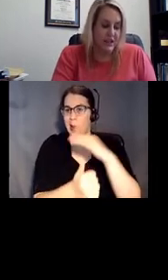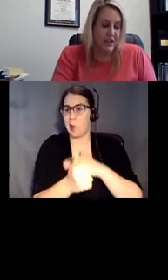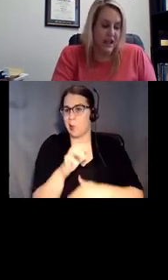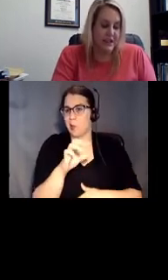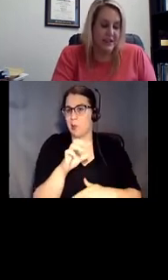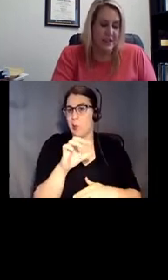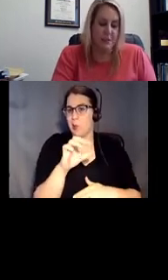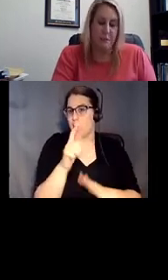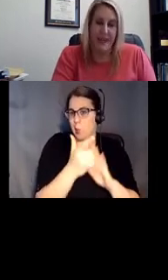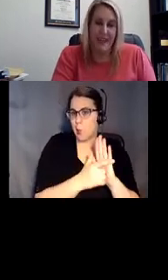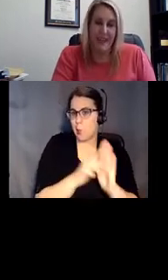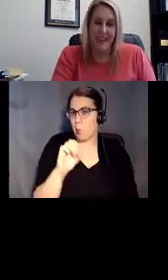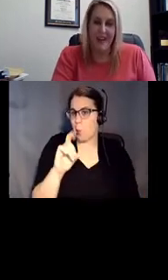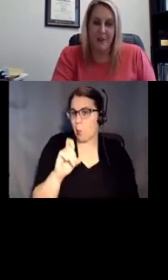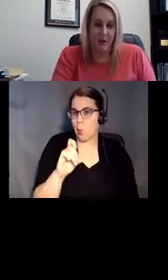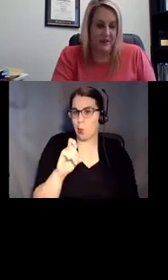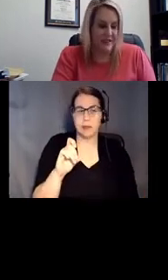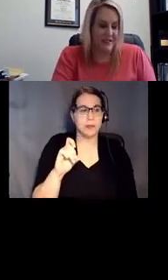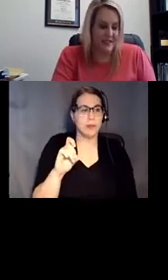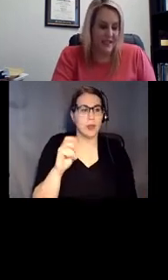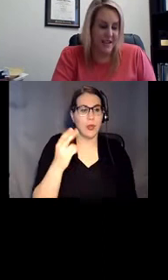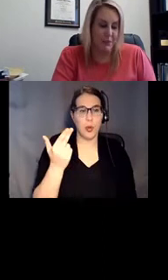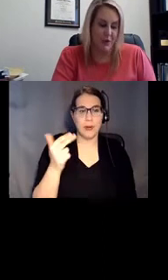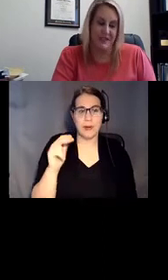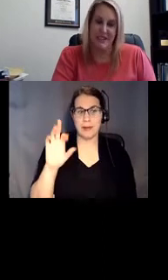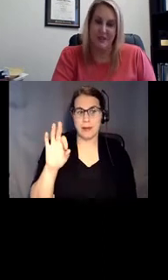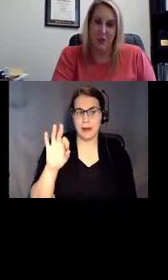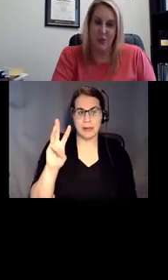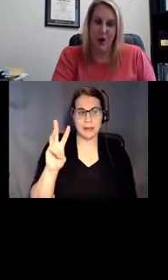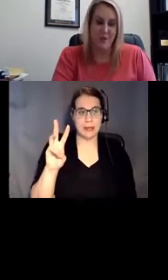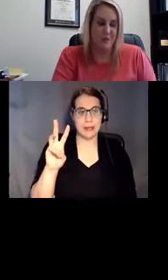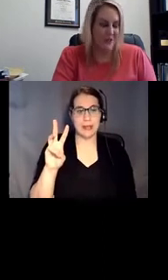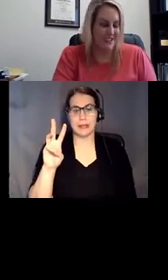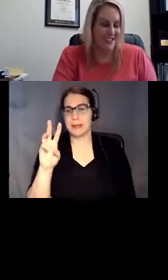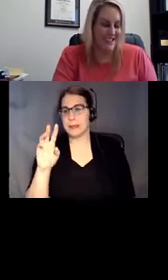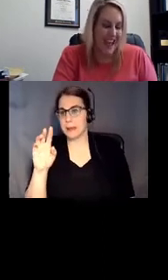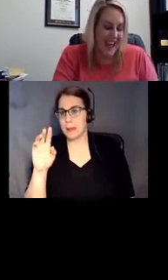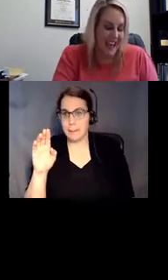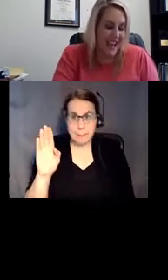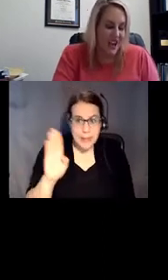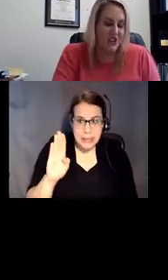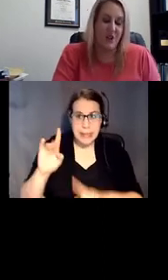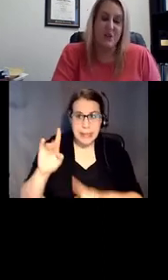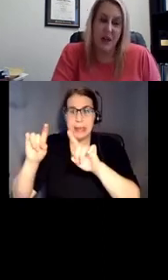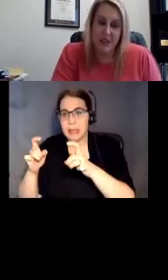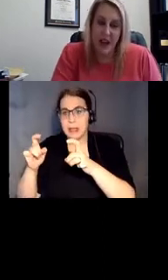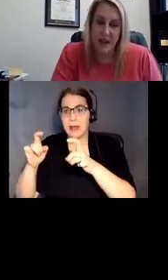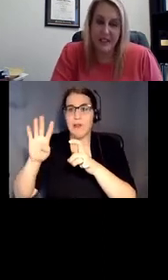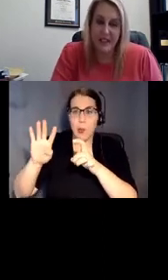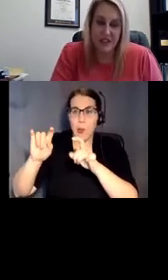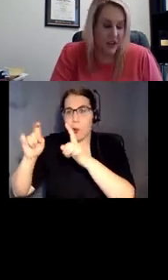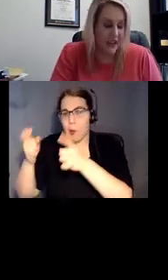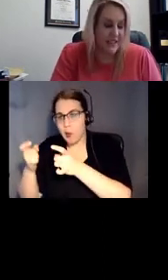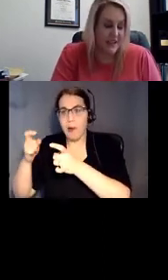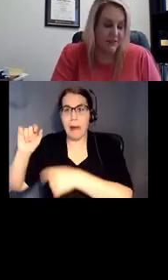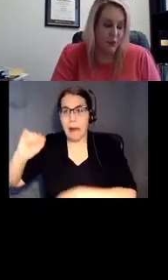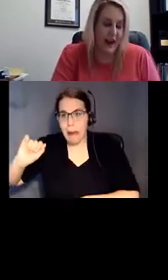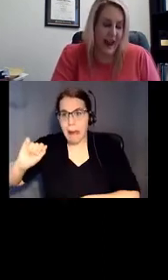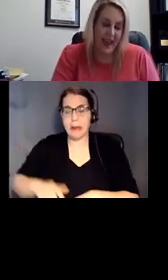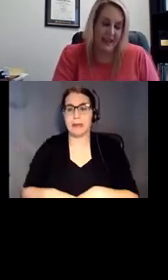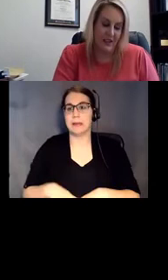Section 1396P, parentheses D, parentheses 4, parentheses A. So sometimes it is called